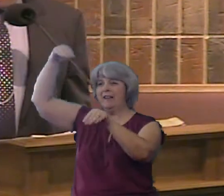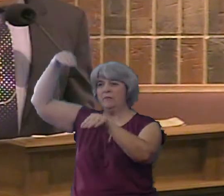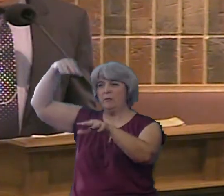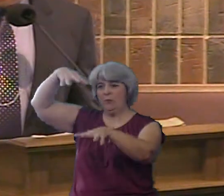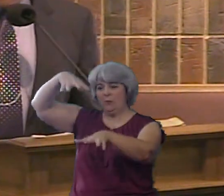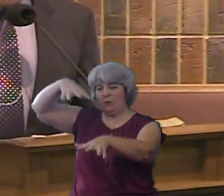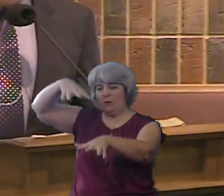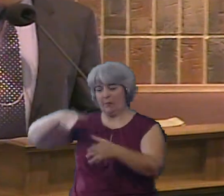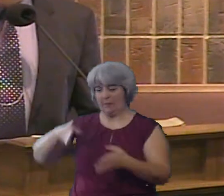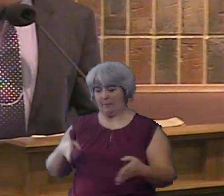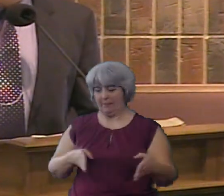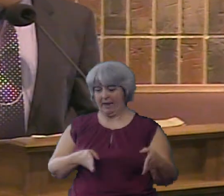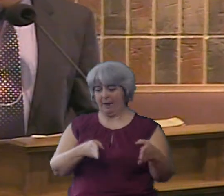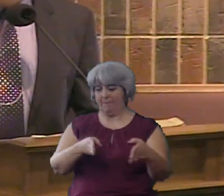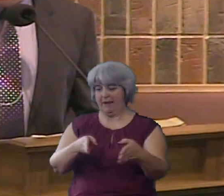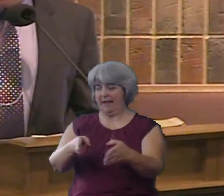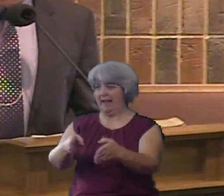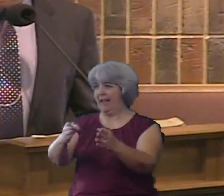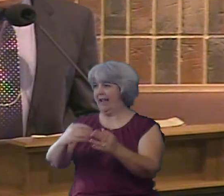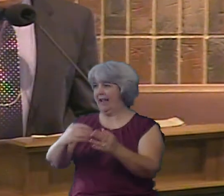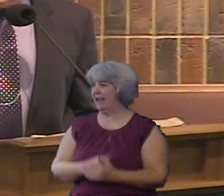unto my path.